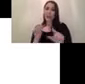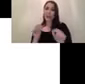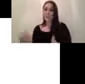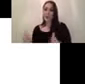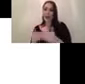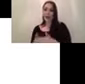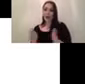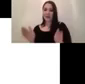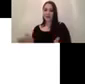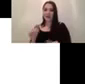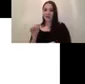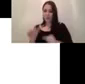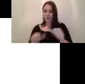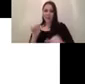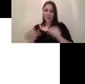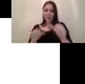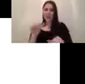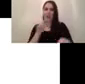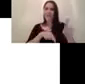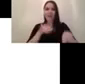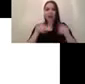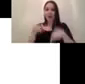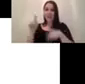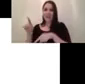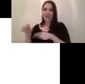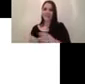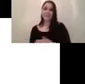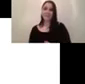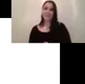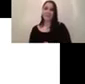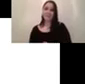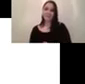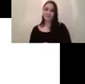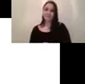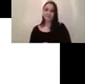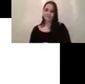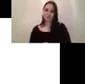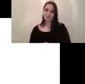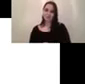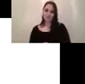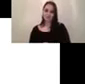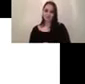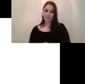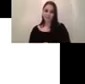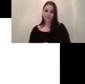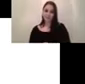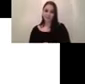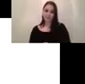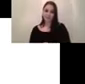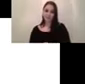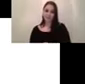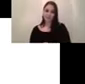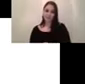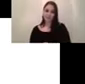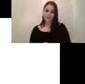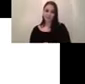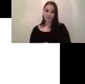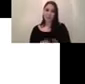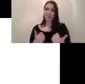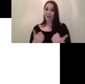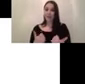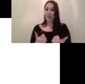vary. If the system, when you initialize the mate system and predefine working procedure, and